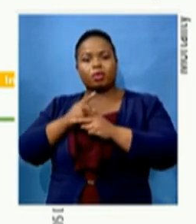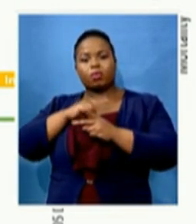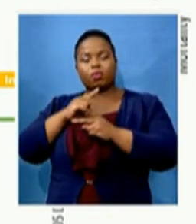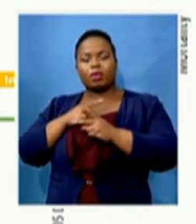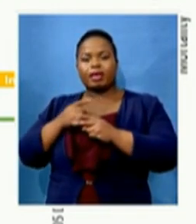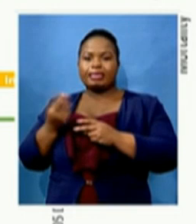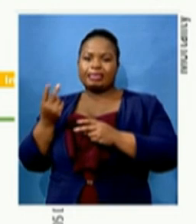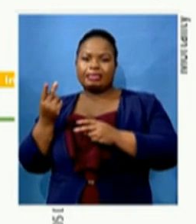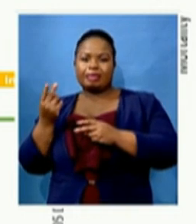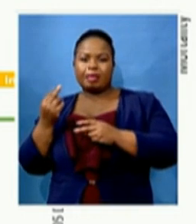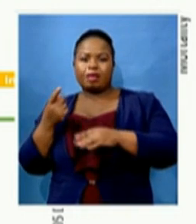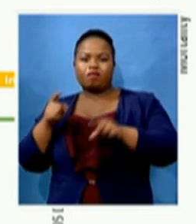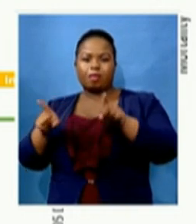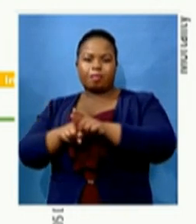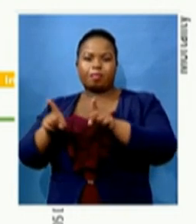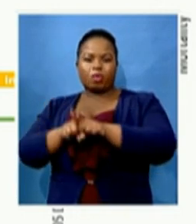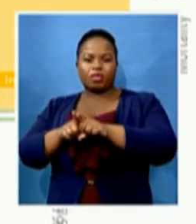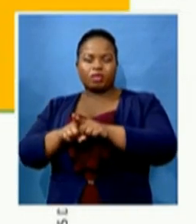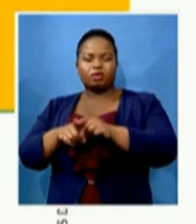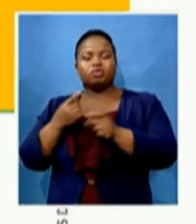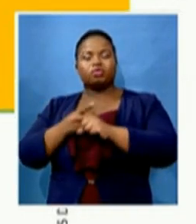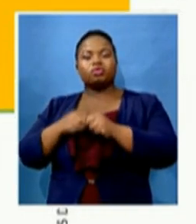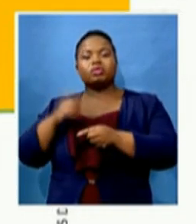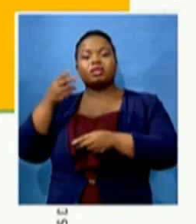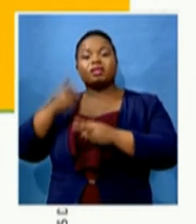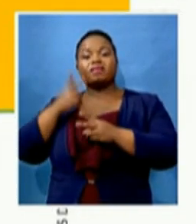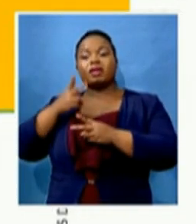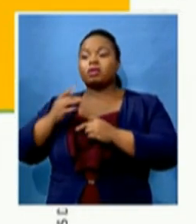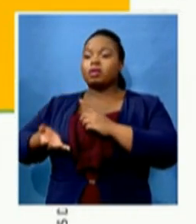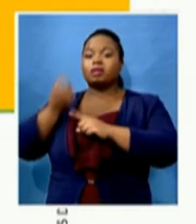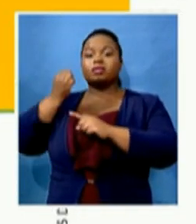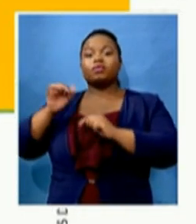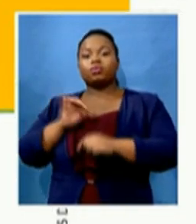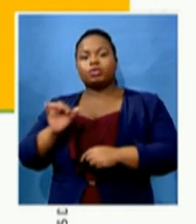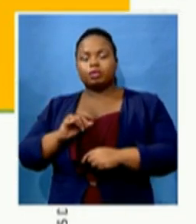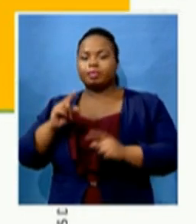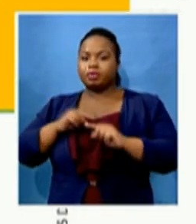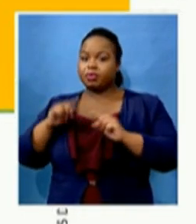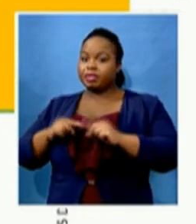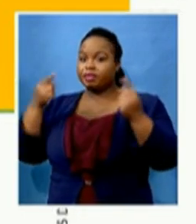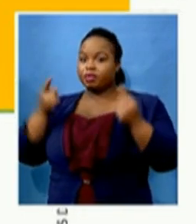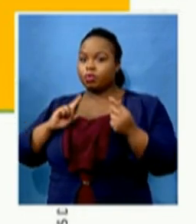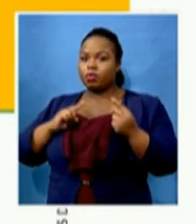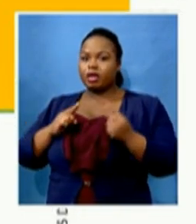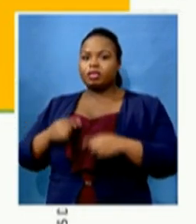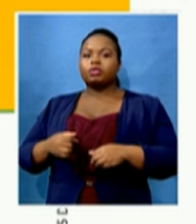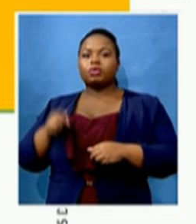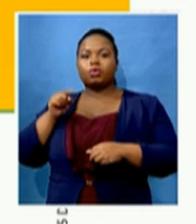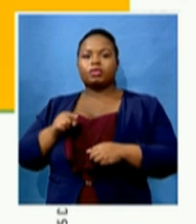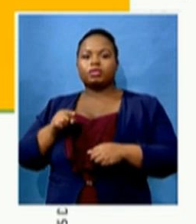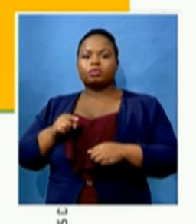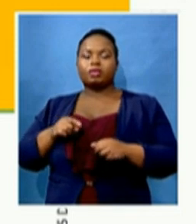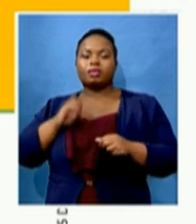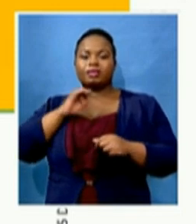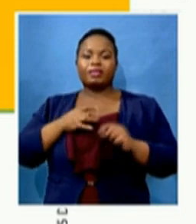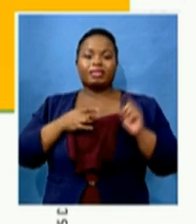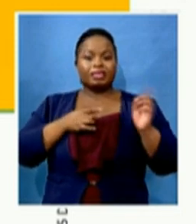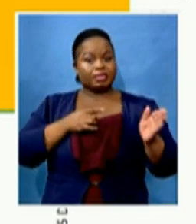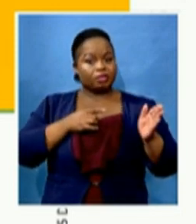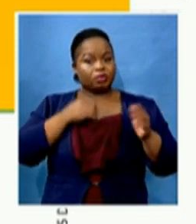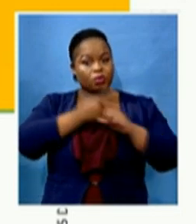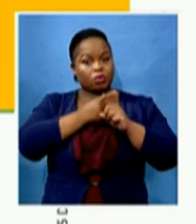outcomes. The difference is that there's a much shorter lockdown. So when this was generated, we were only looking at 35 days.